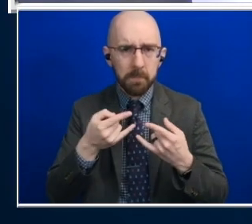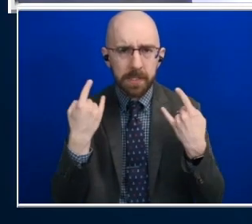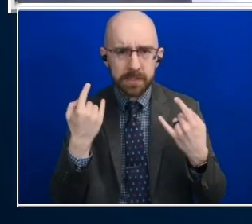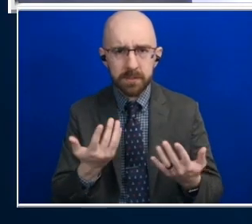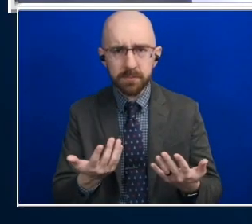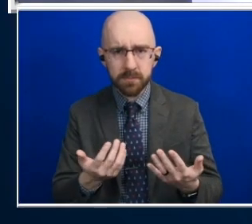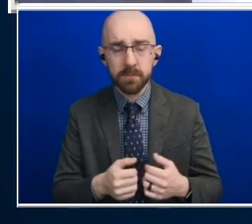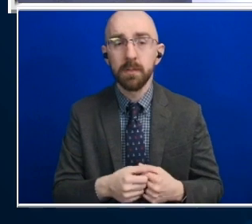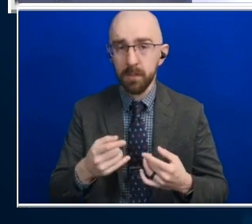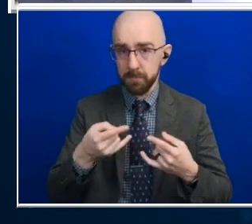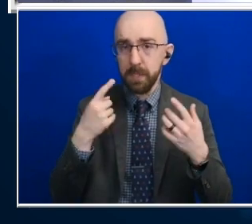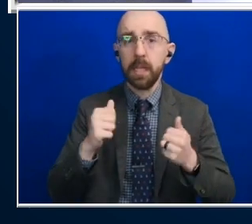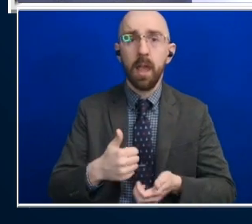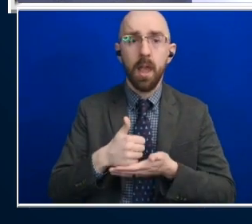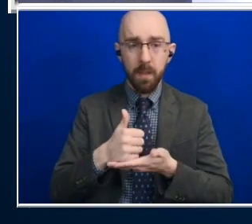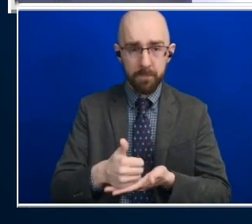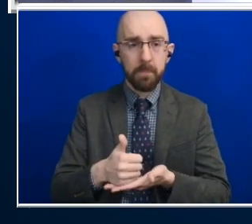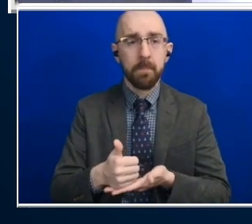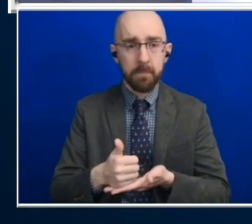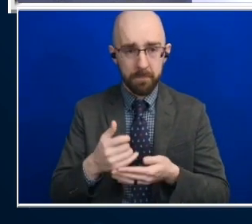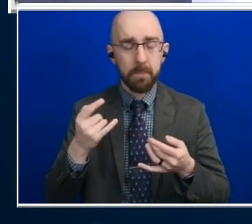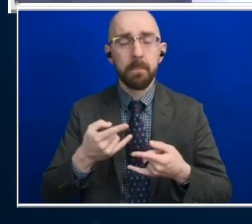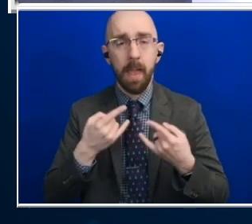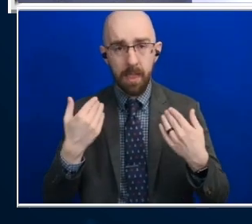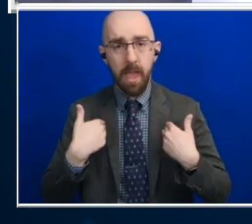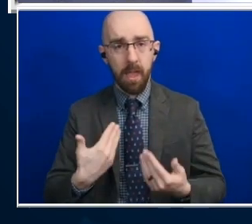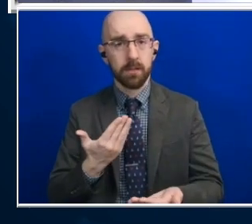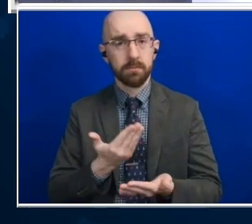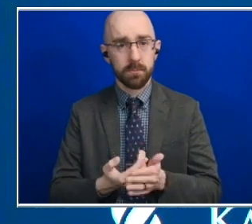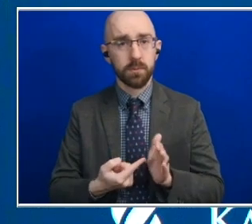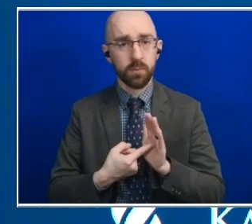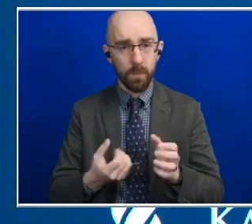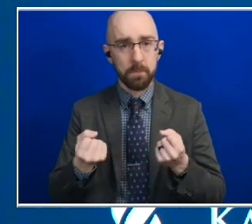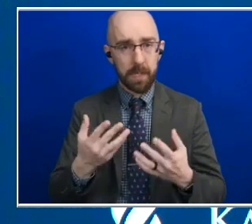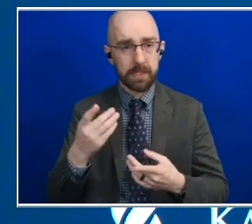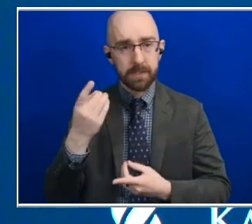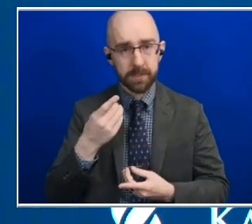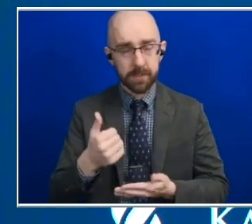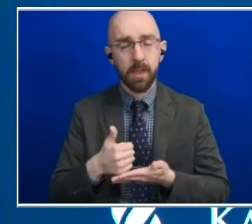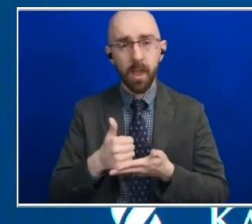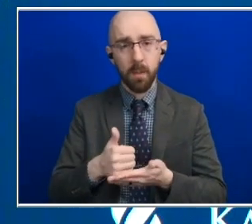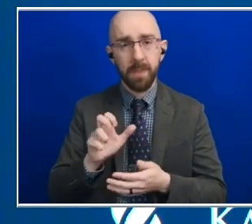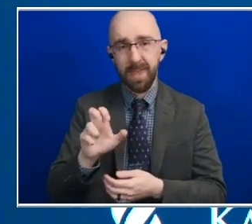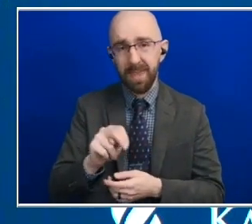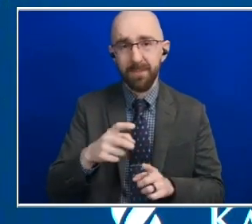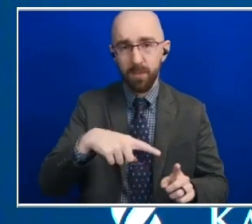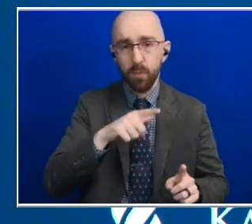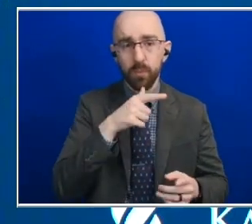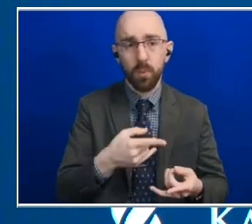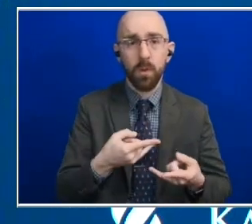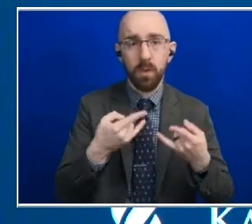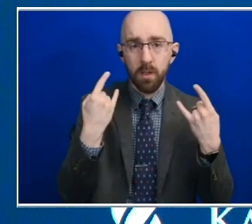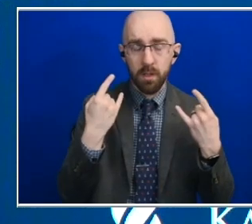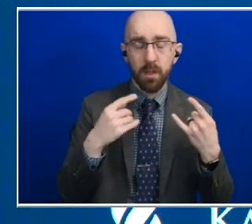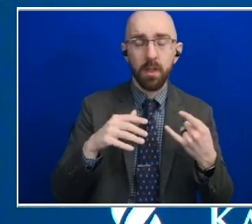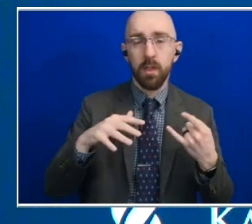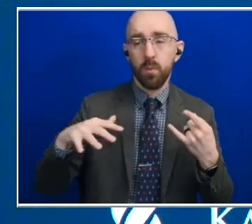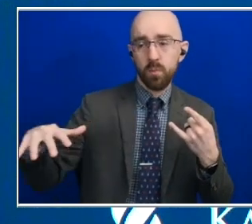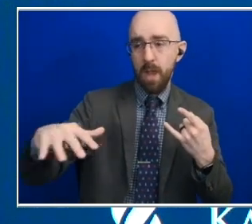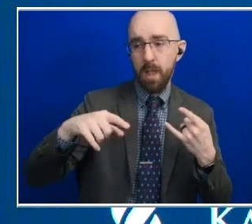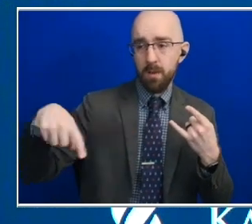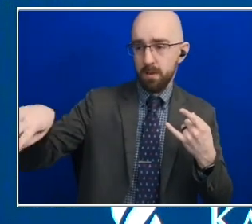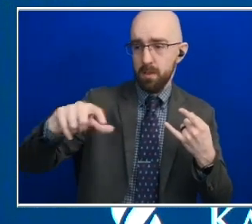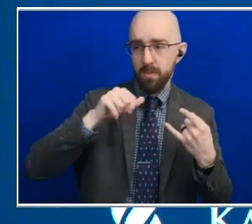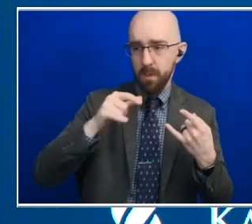help. Masking has shown for a lot of diseases to help even those who are wearing a mask, if they are in a presence of people who aren't. That can also